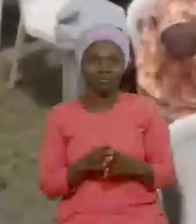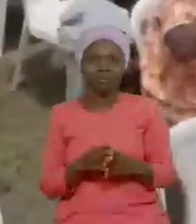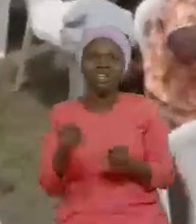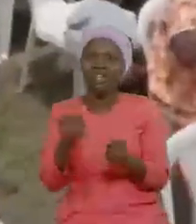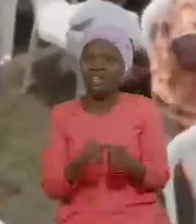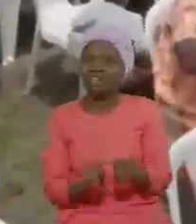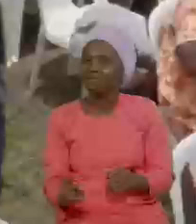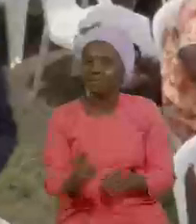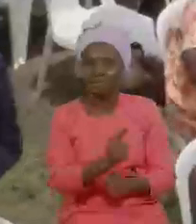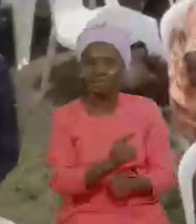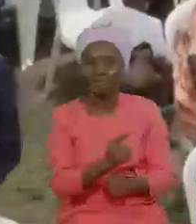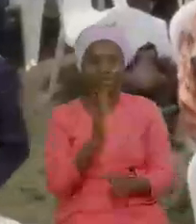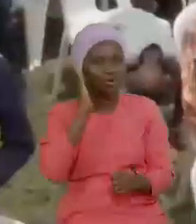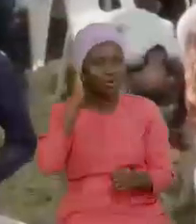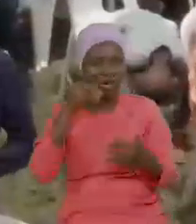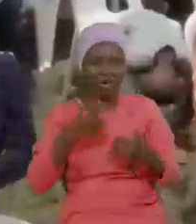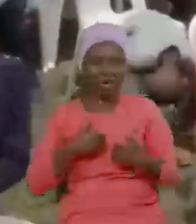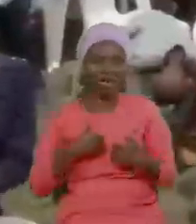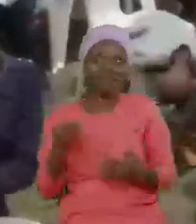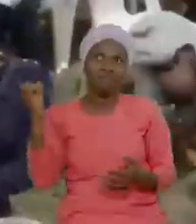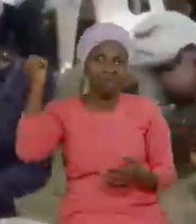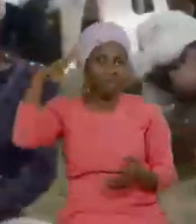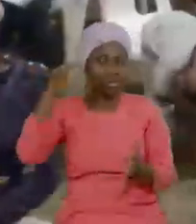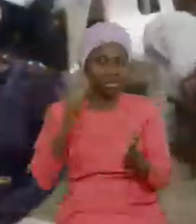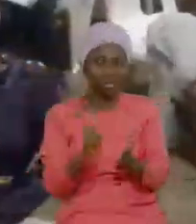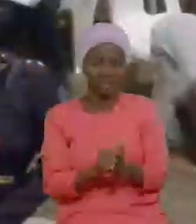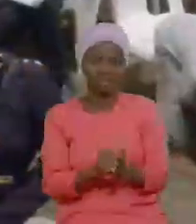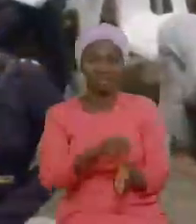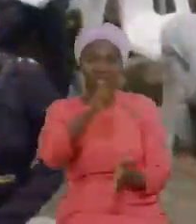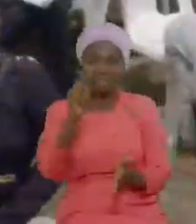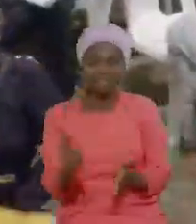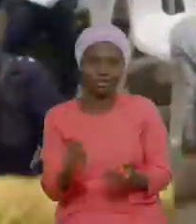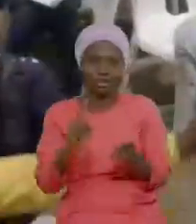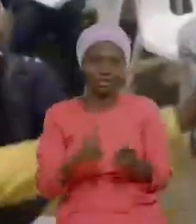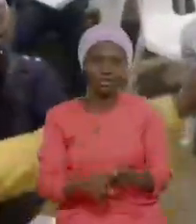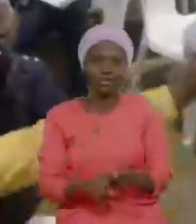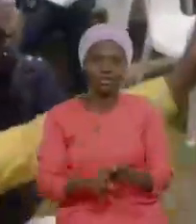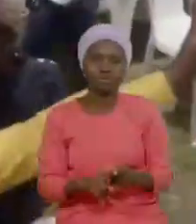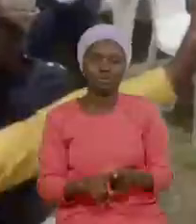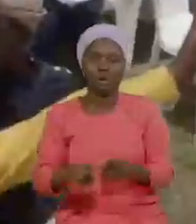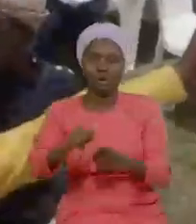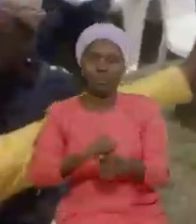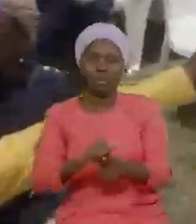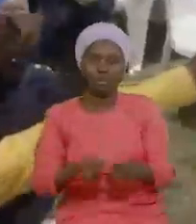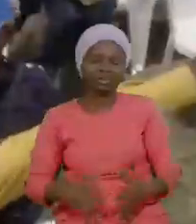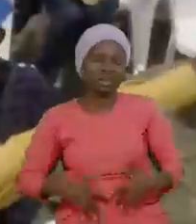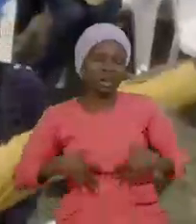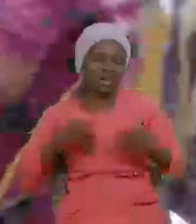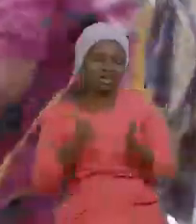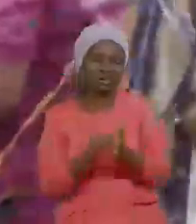Everybody will have the grace that it takes to live a life that will change the inner